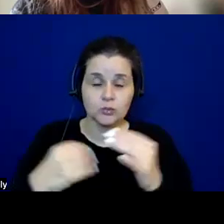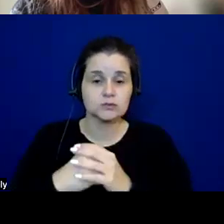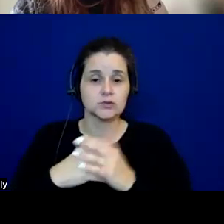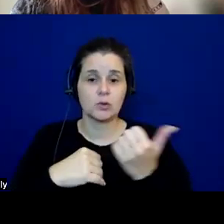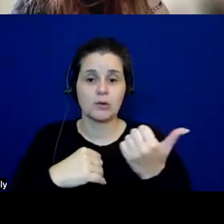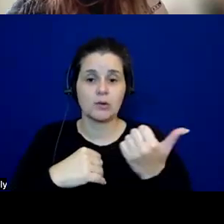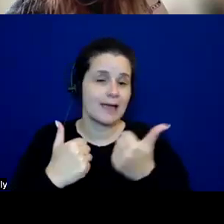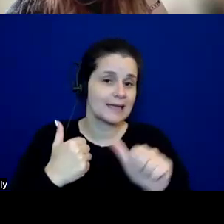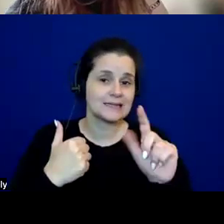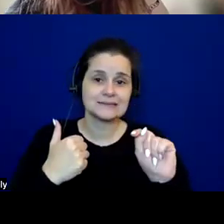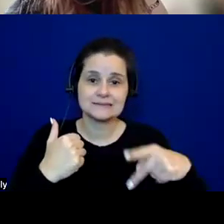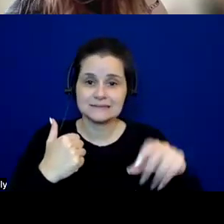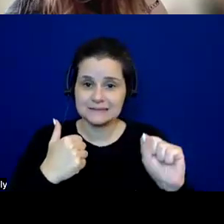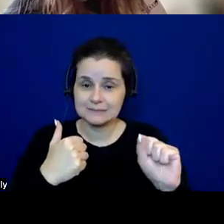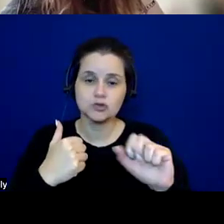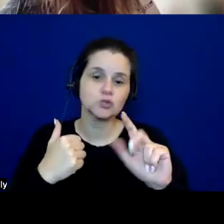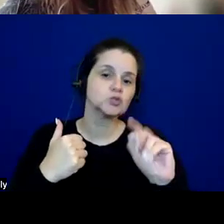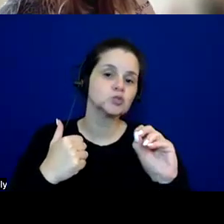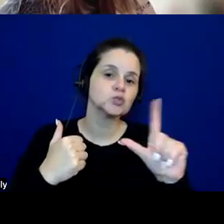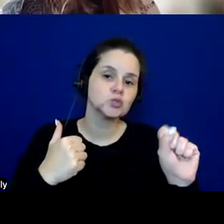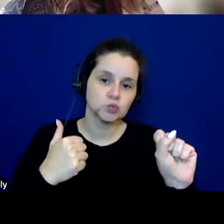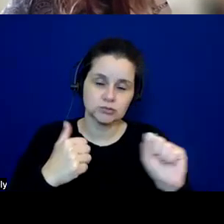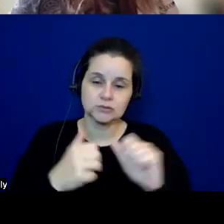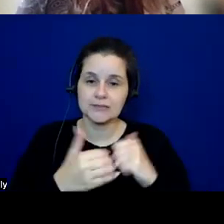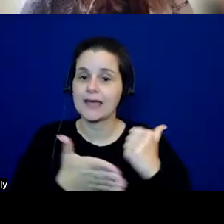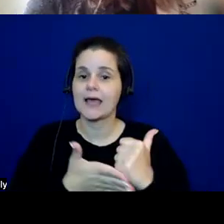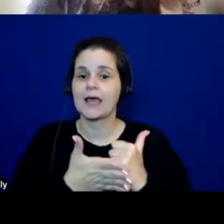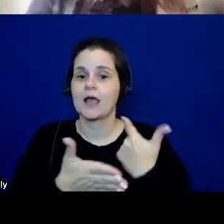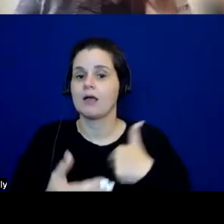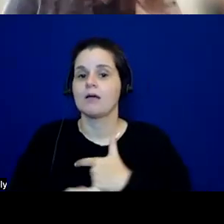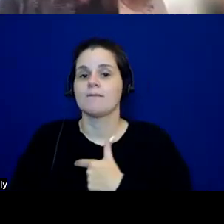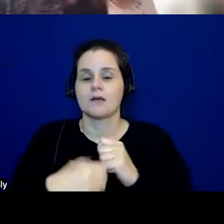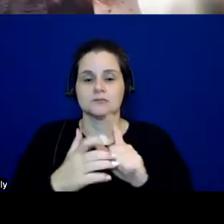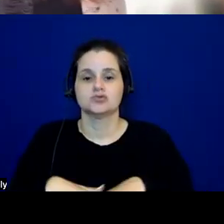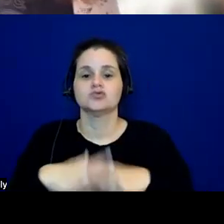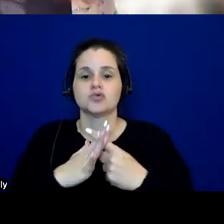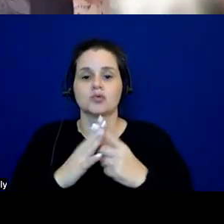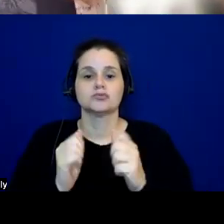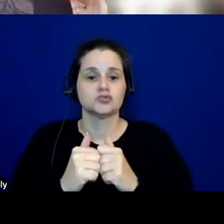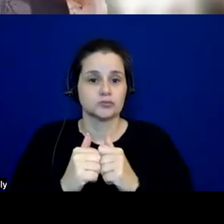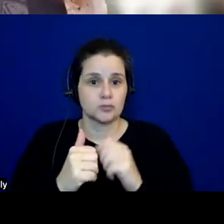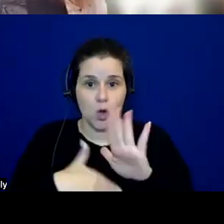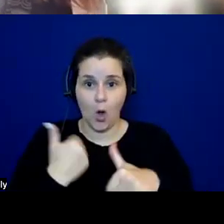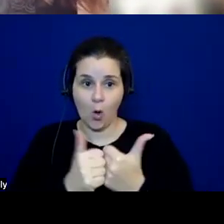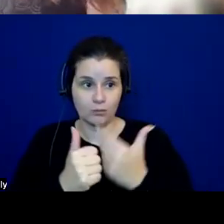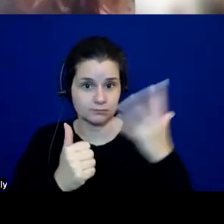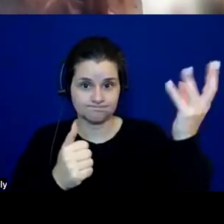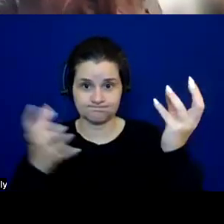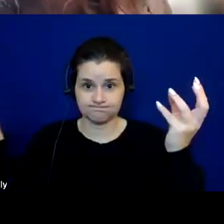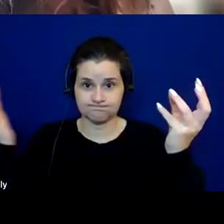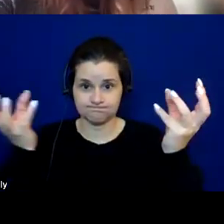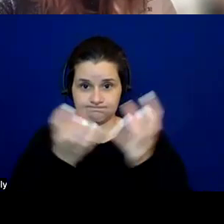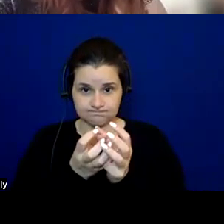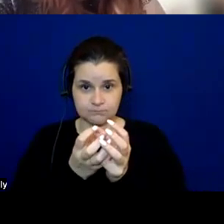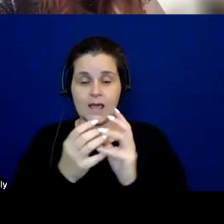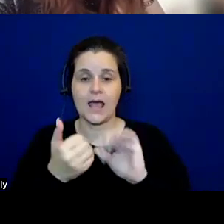tips or ideas, tools to help us start to kind of bring all of these things together in the way that we talk about